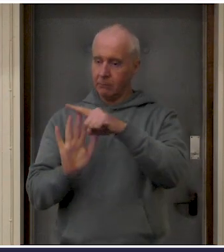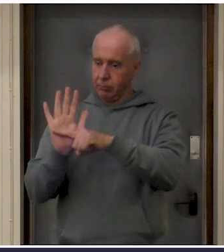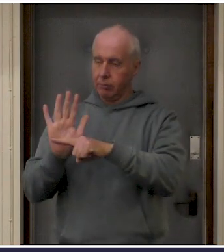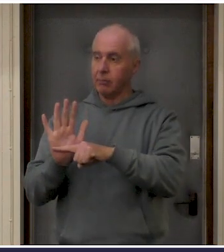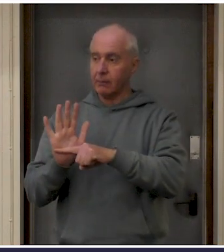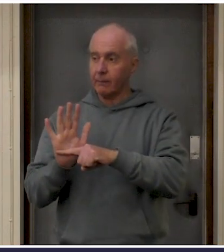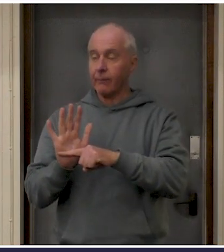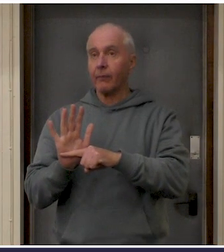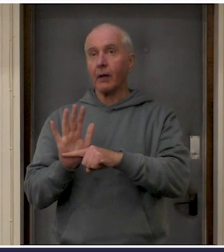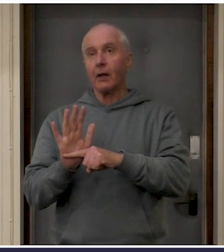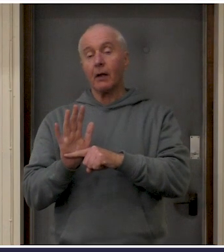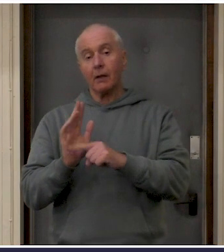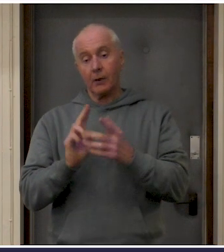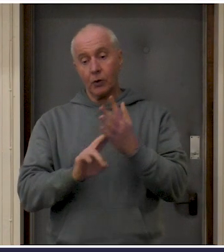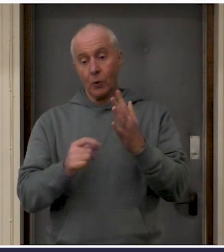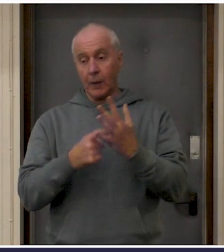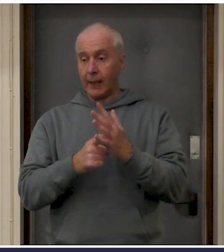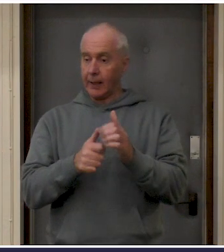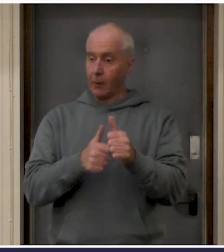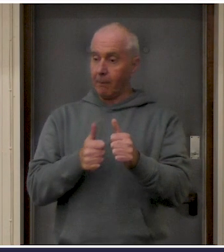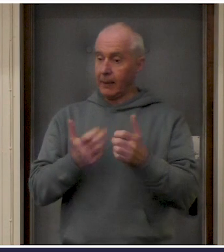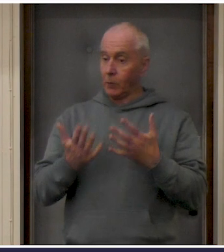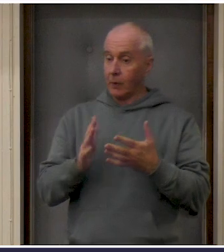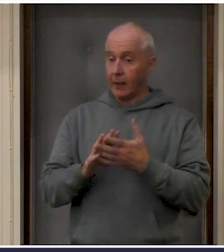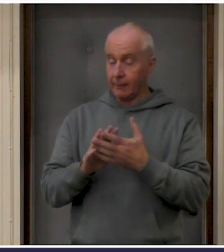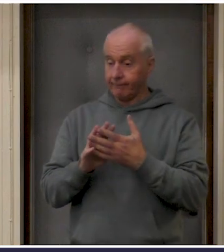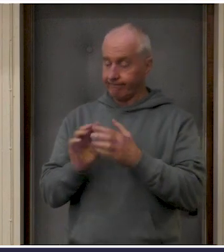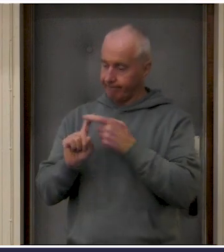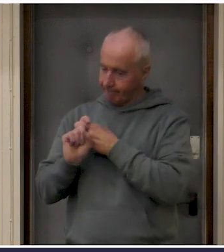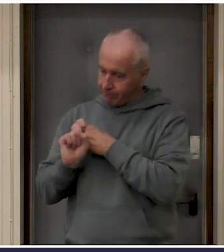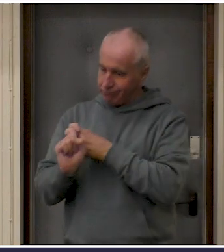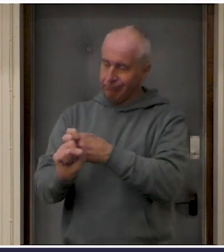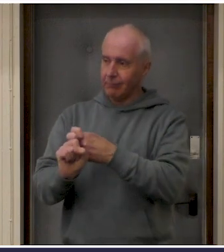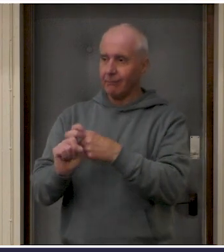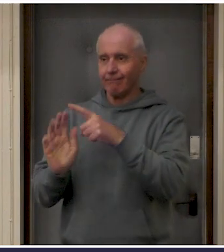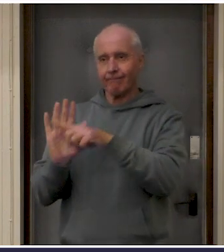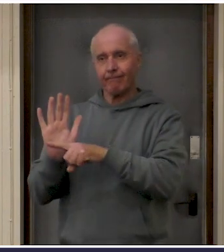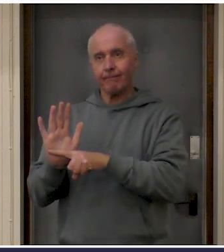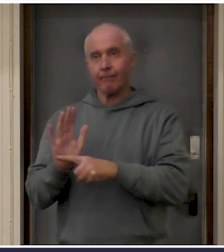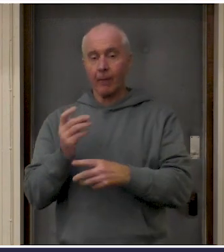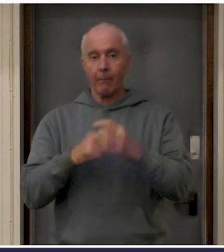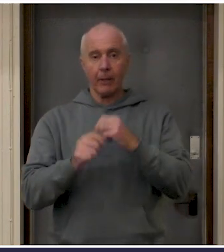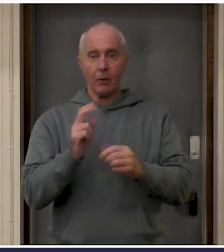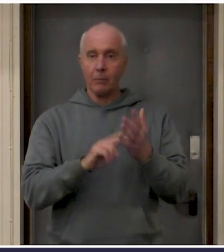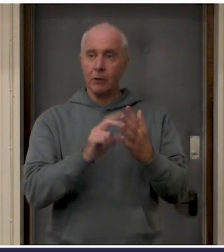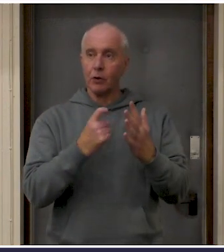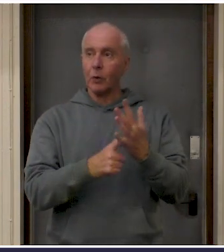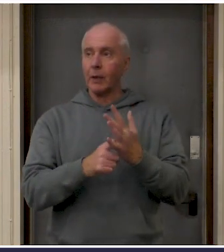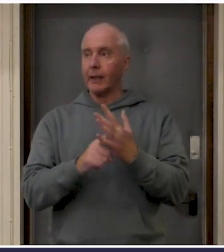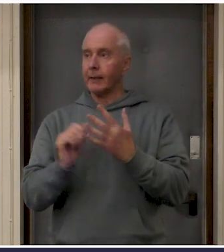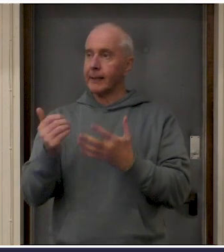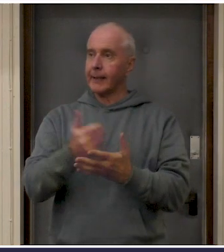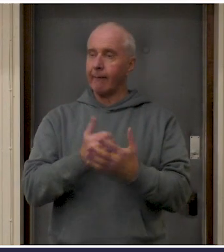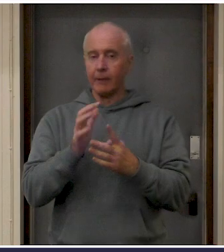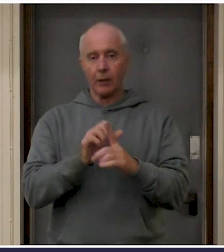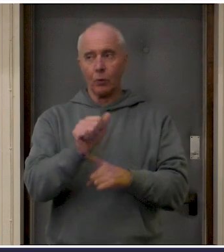that the nuclear industry today essentially still follows, and they became what is nuclear today. We call it nuclear safety